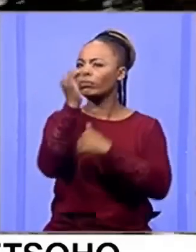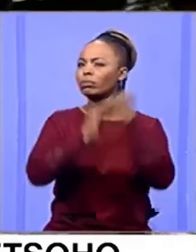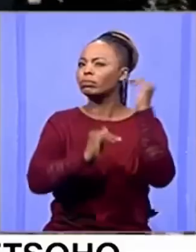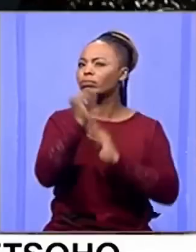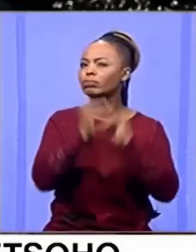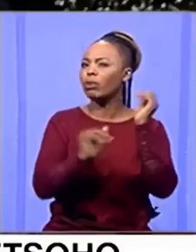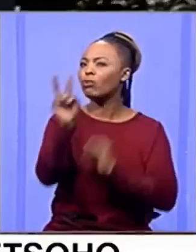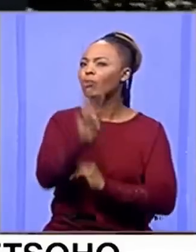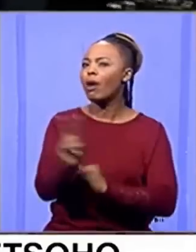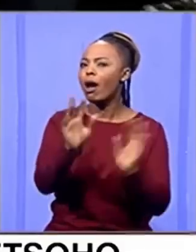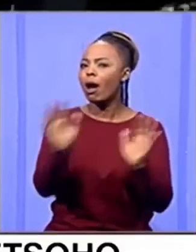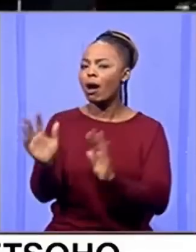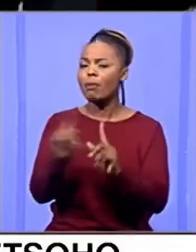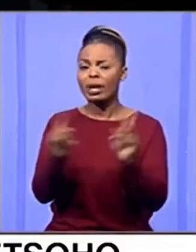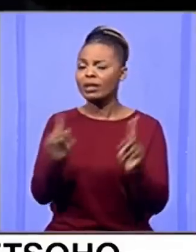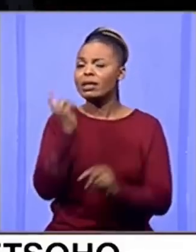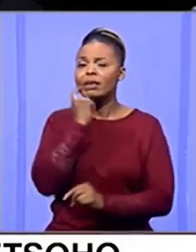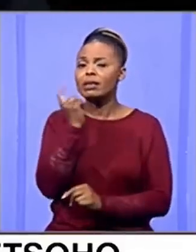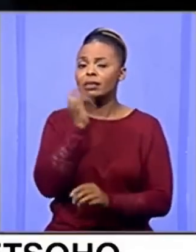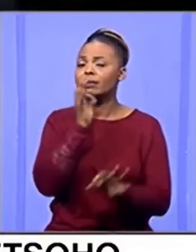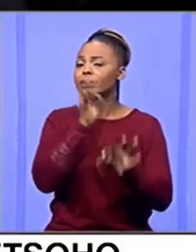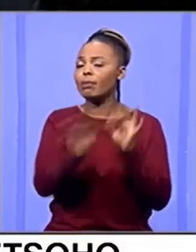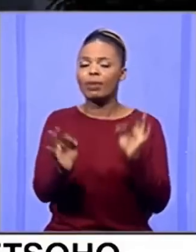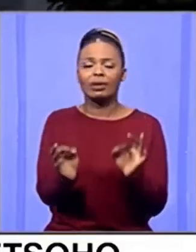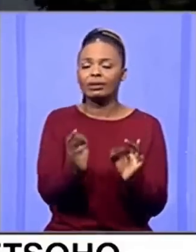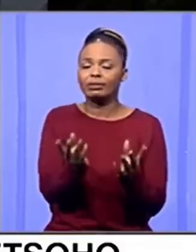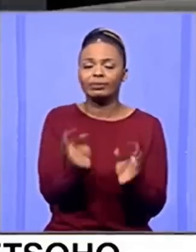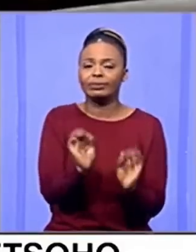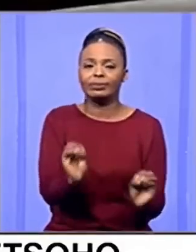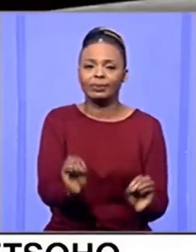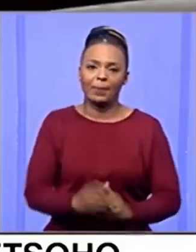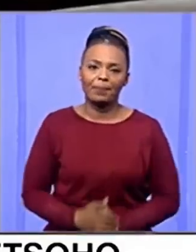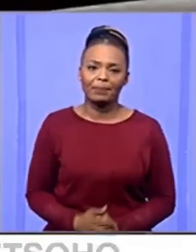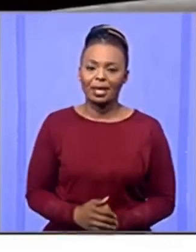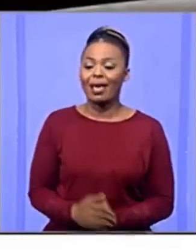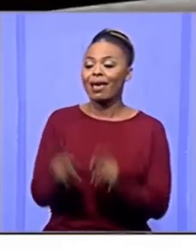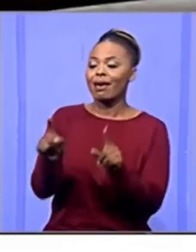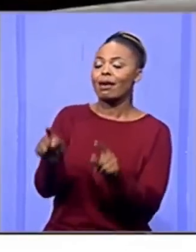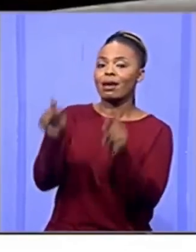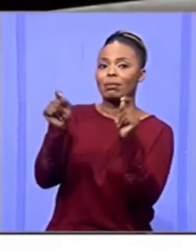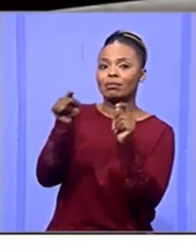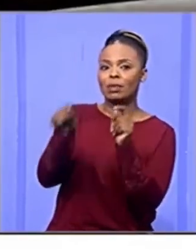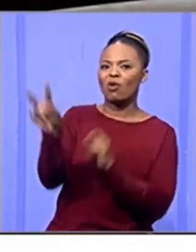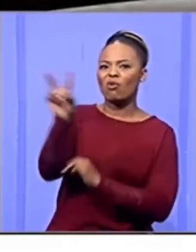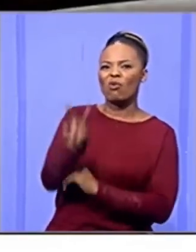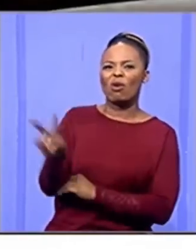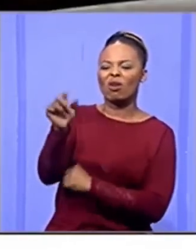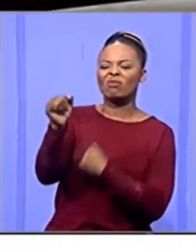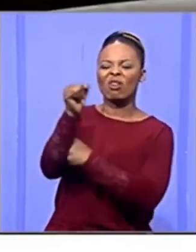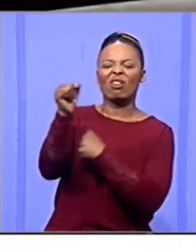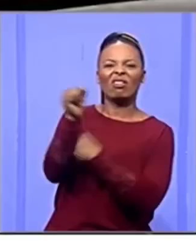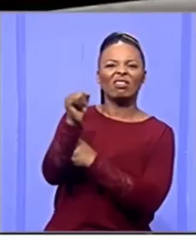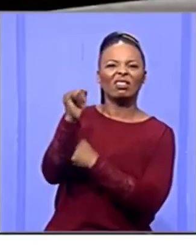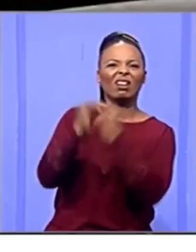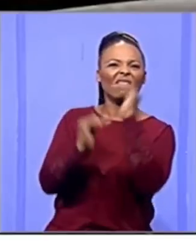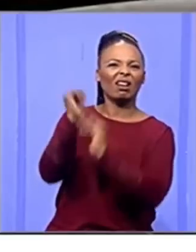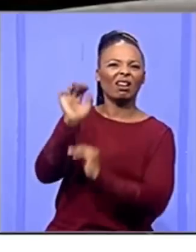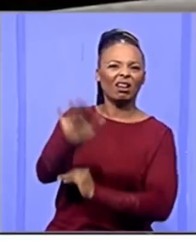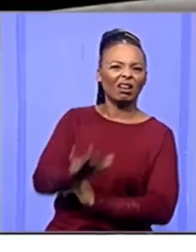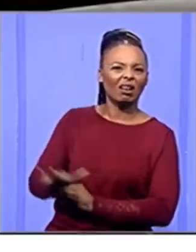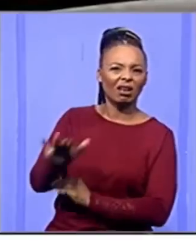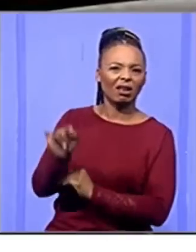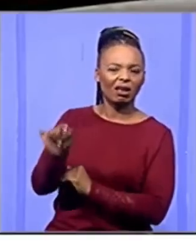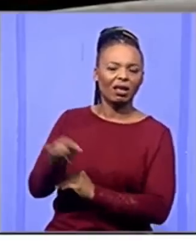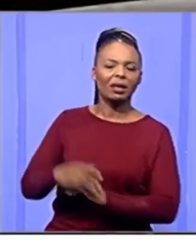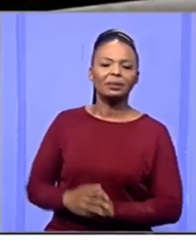le fa go se bonolo go dira jalo. Bothata ba ko Cape Town ko Vodacom bo ne